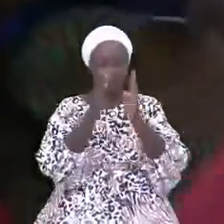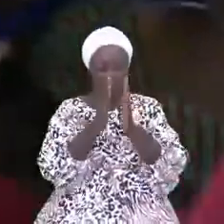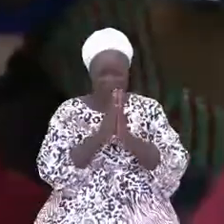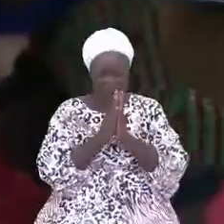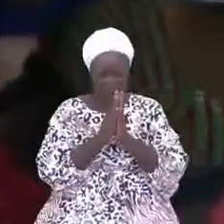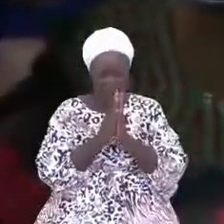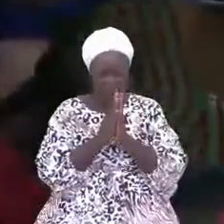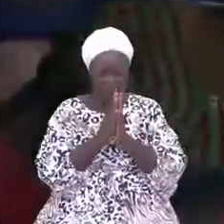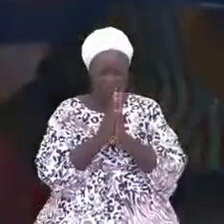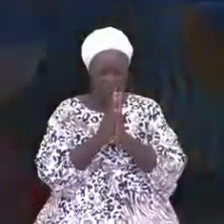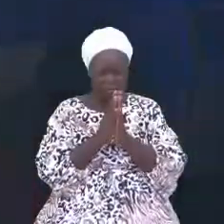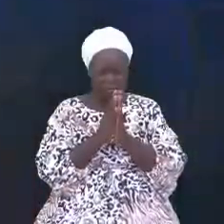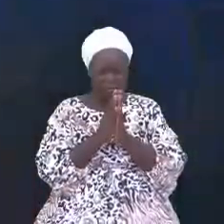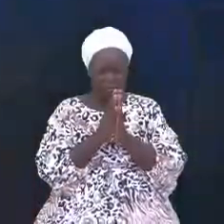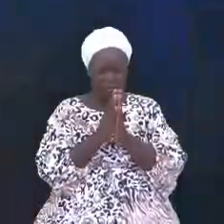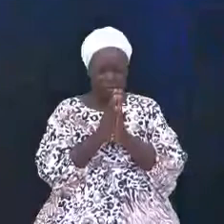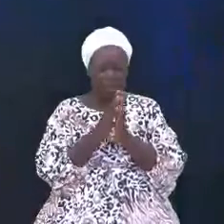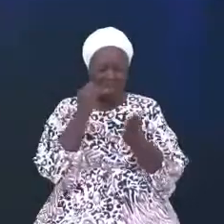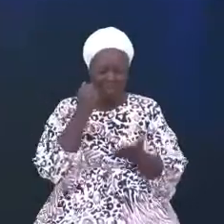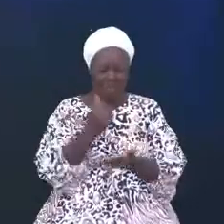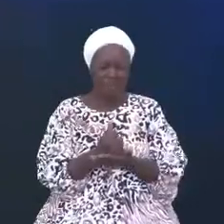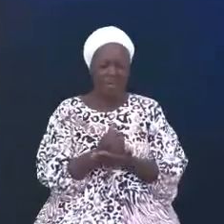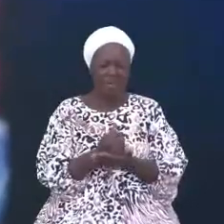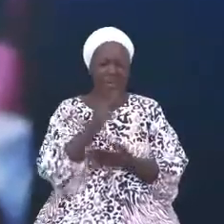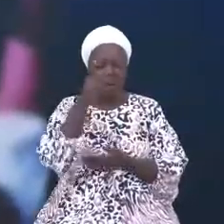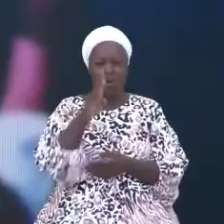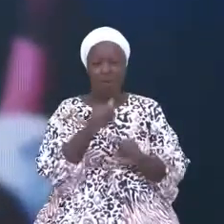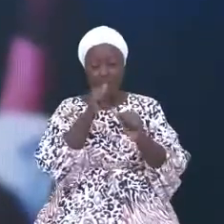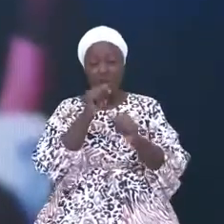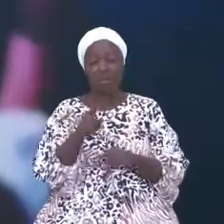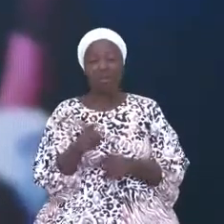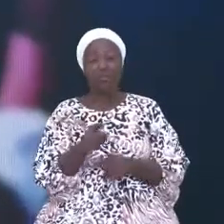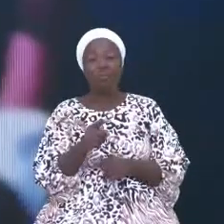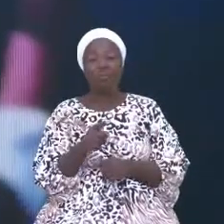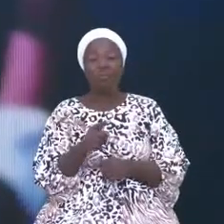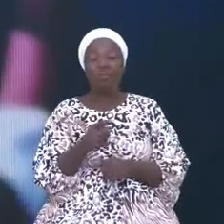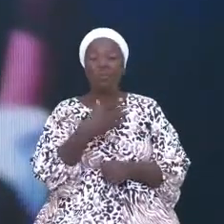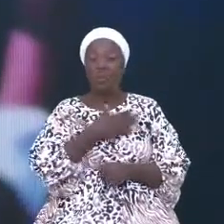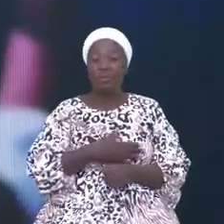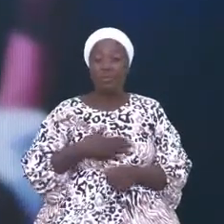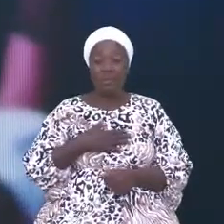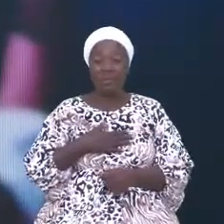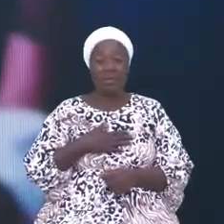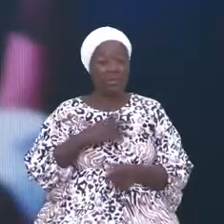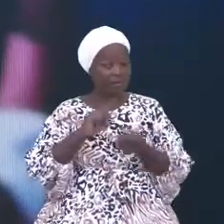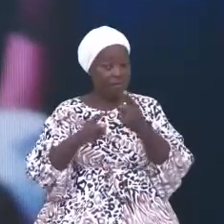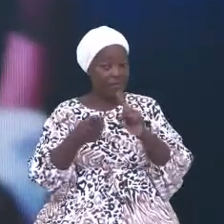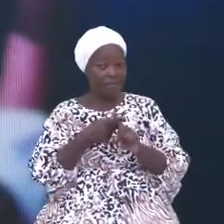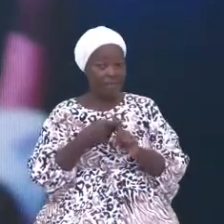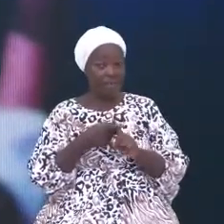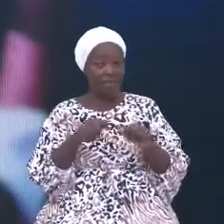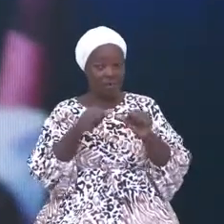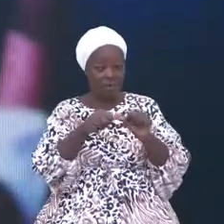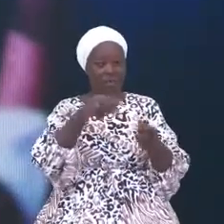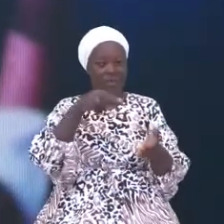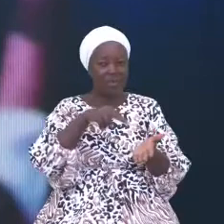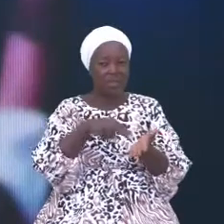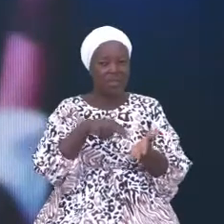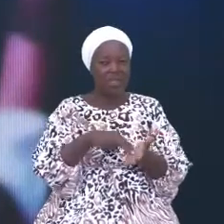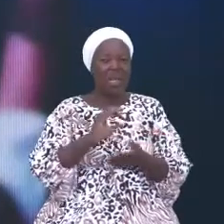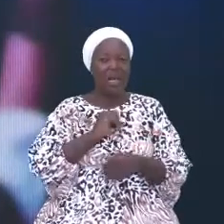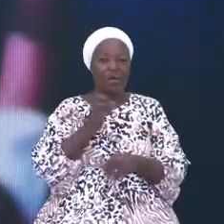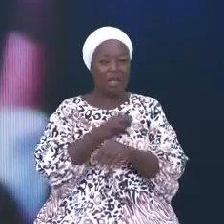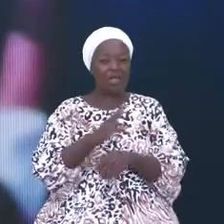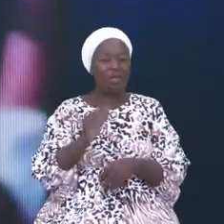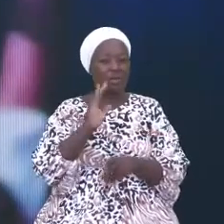pray. Amen. God bless you. Please, friend, keep on standing. Our counselors will